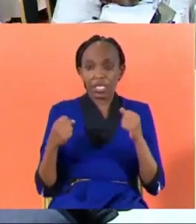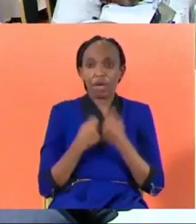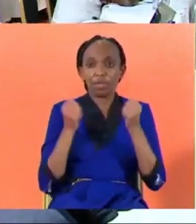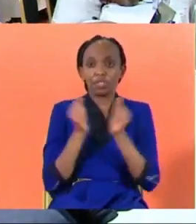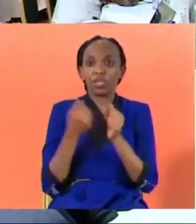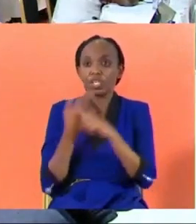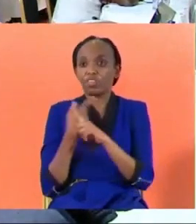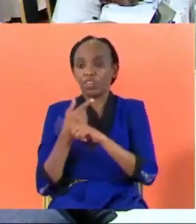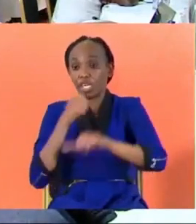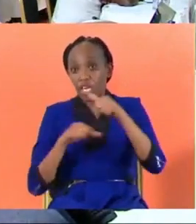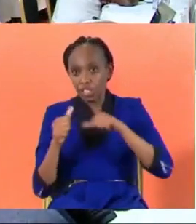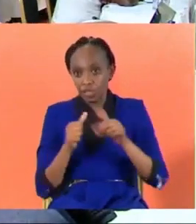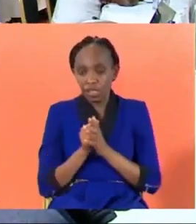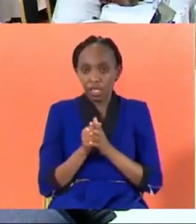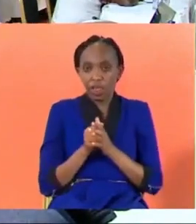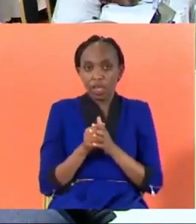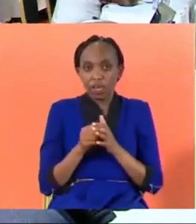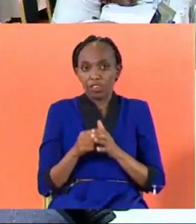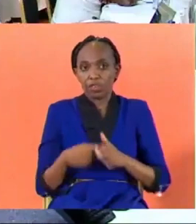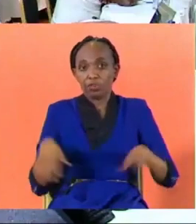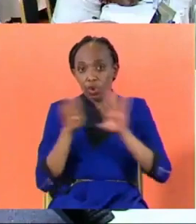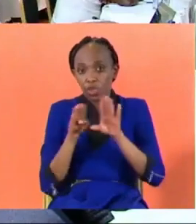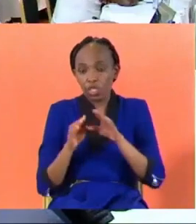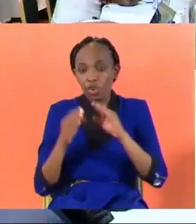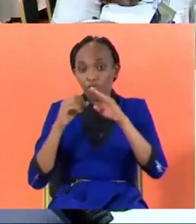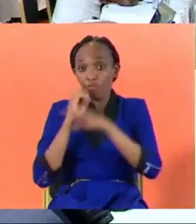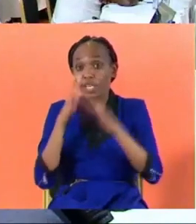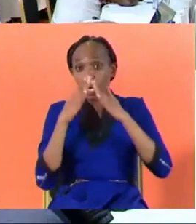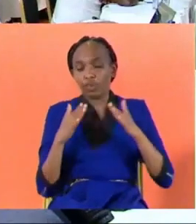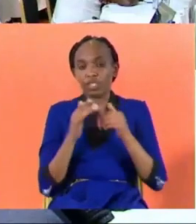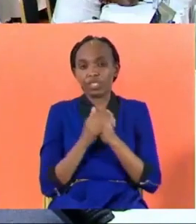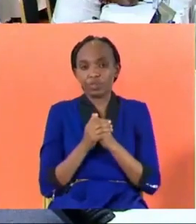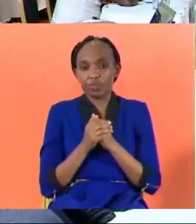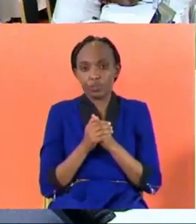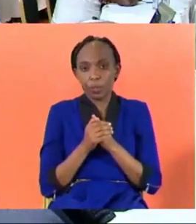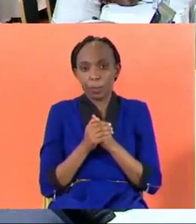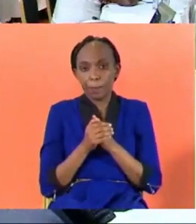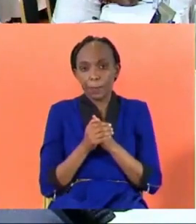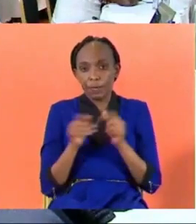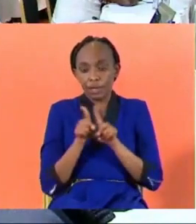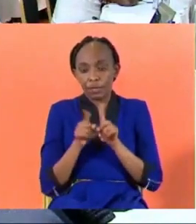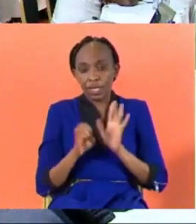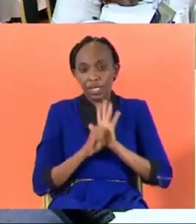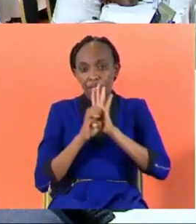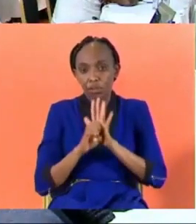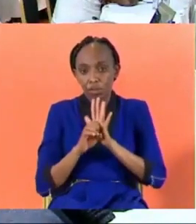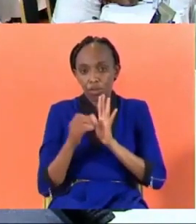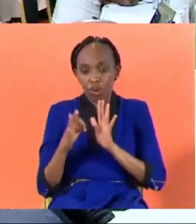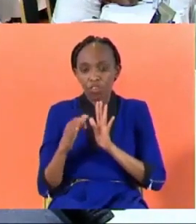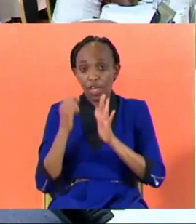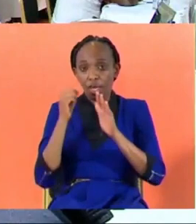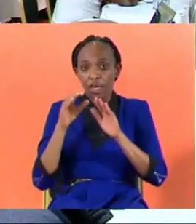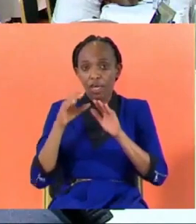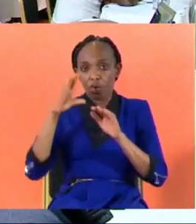various actions such as retractions, shutting down of media houses. And there was an example of the Post newspaper here in